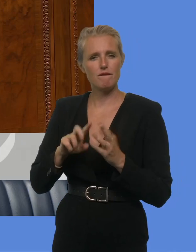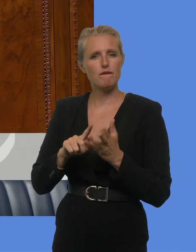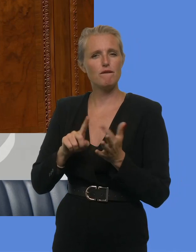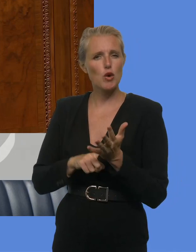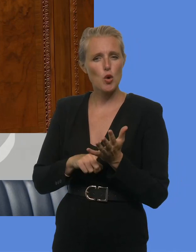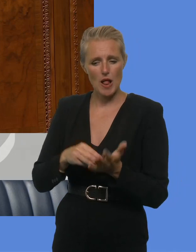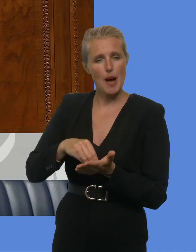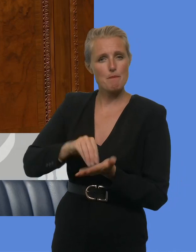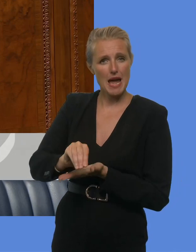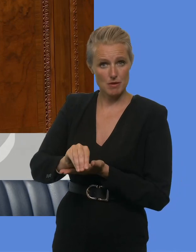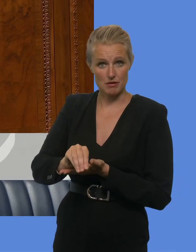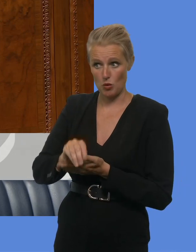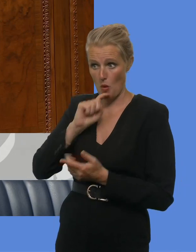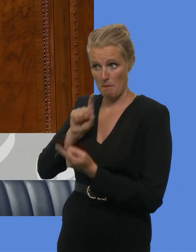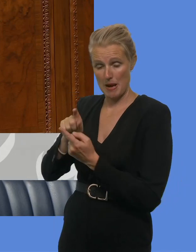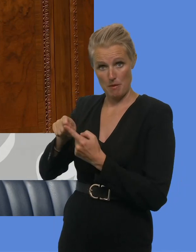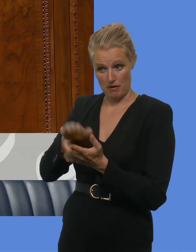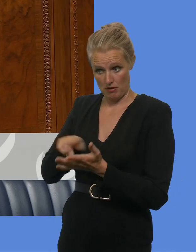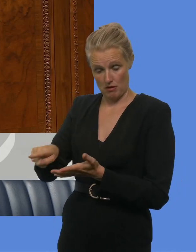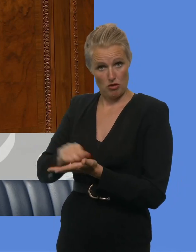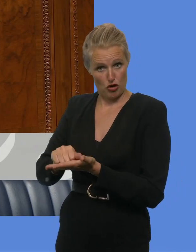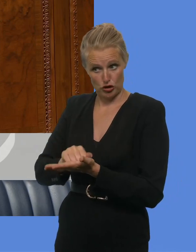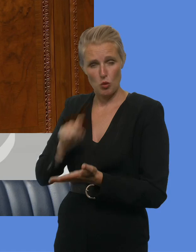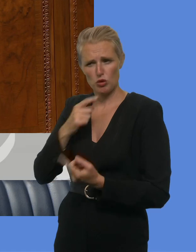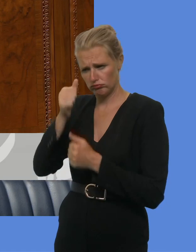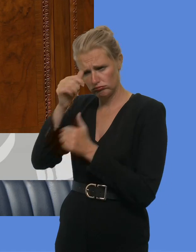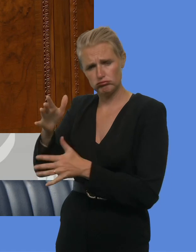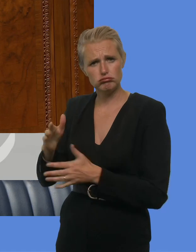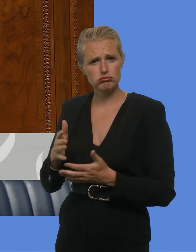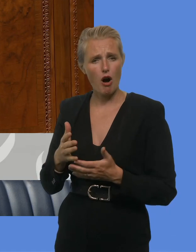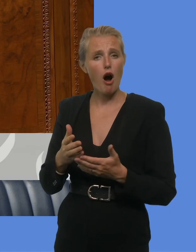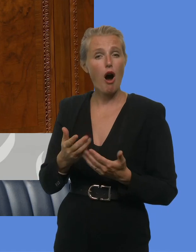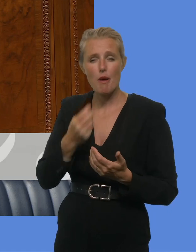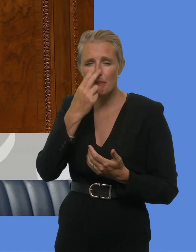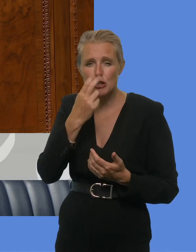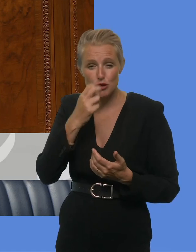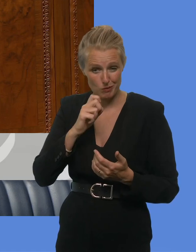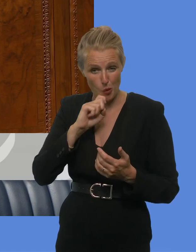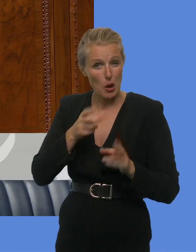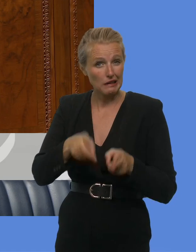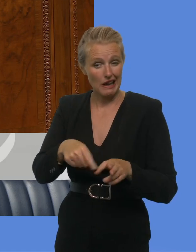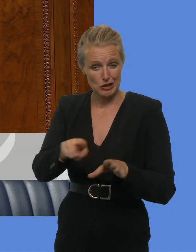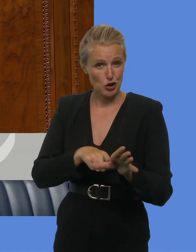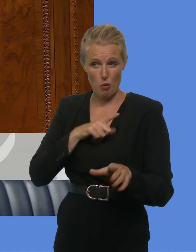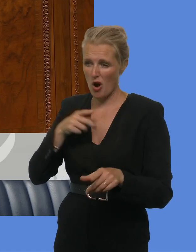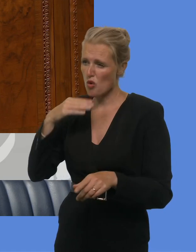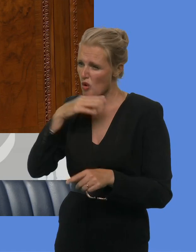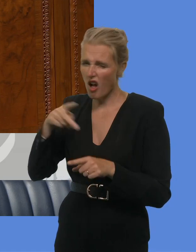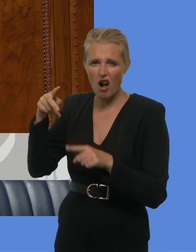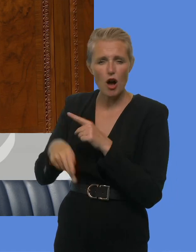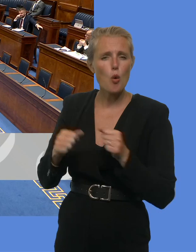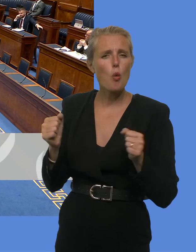Minister on Thursday. Are you going to tell him you're concerned about more pensioners dying this winter as a result of the cruel cut to winter fuel